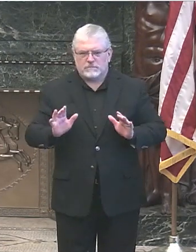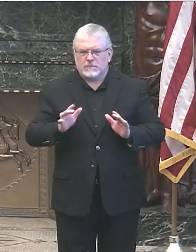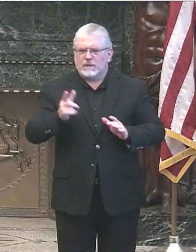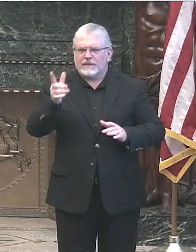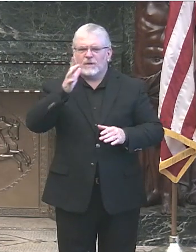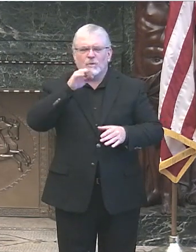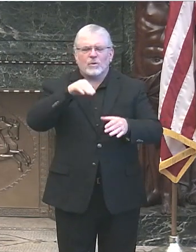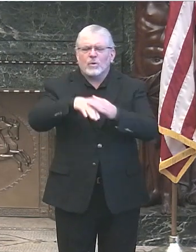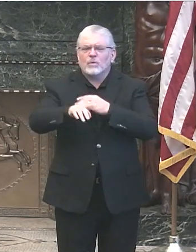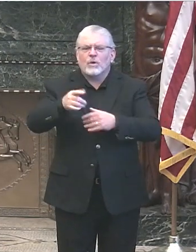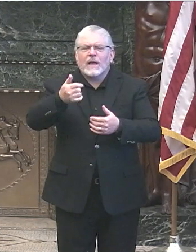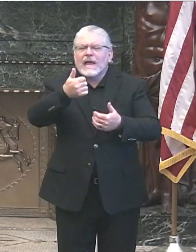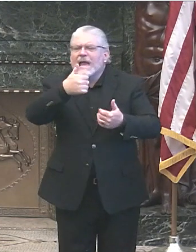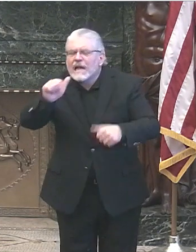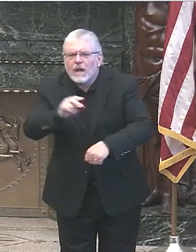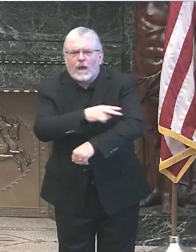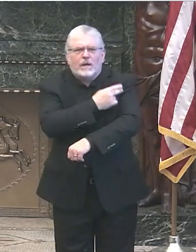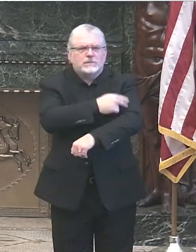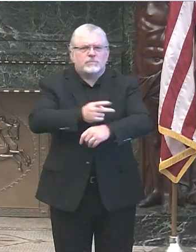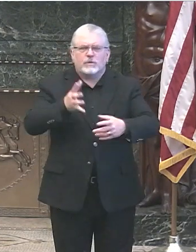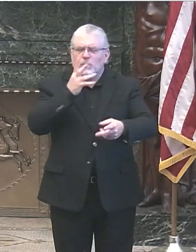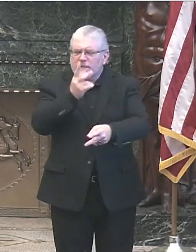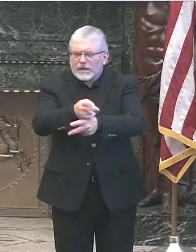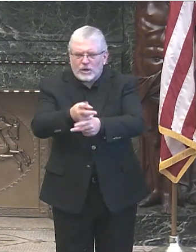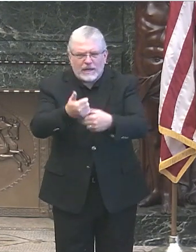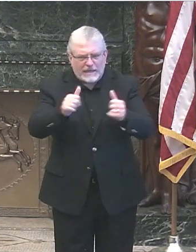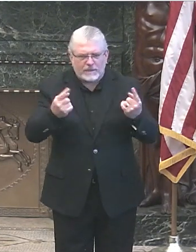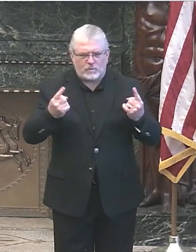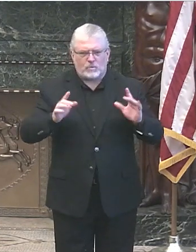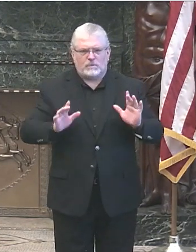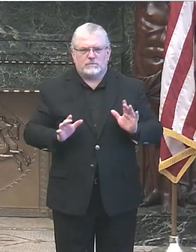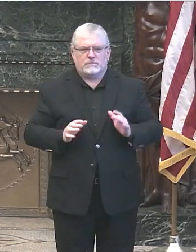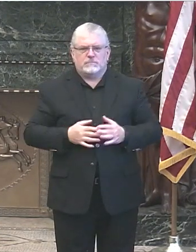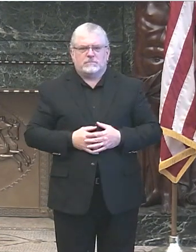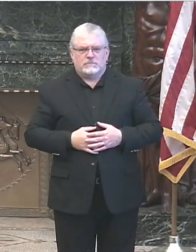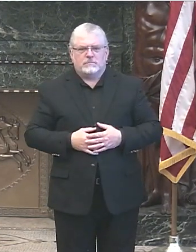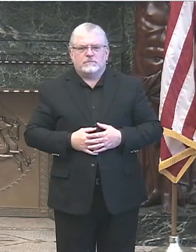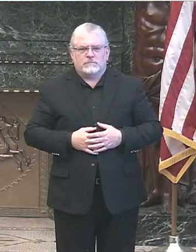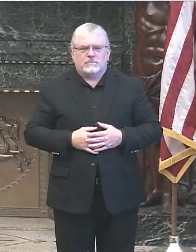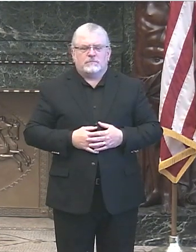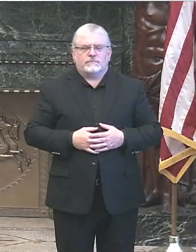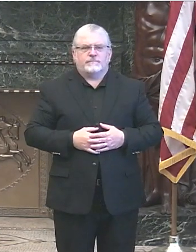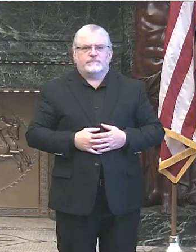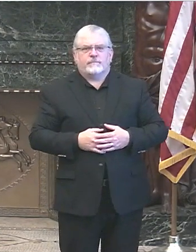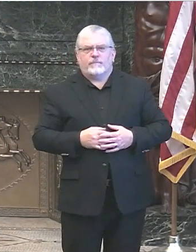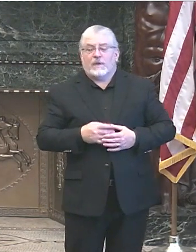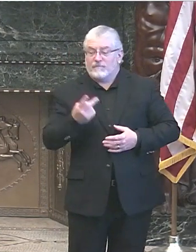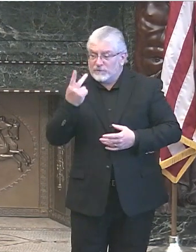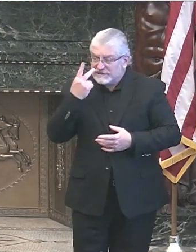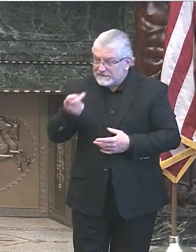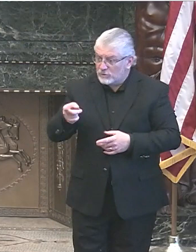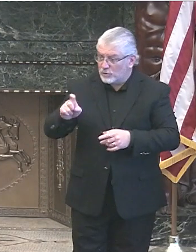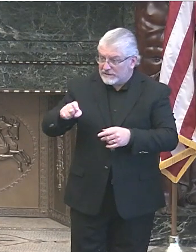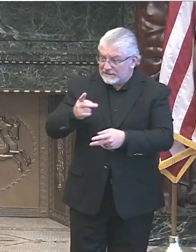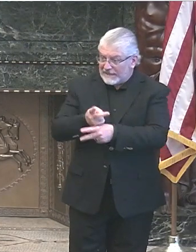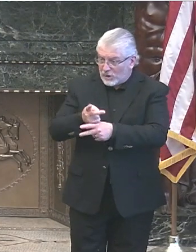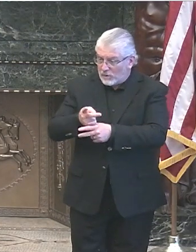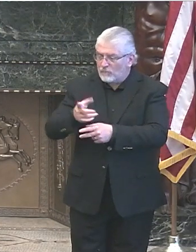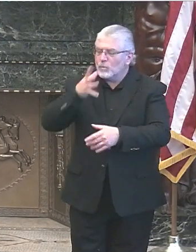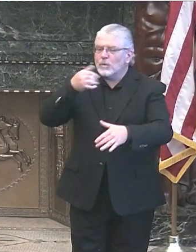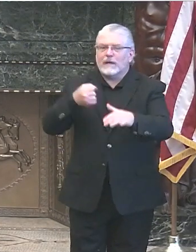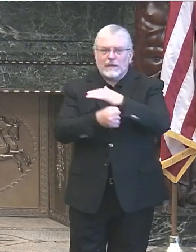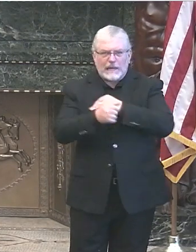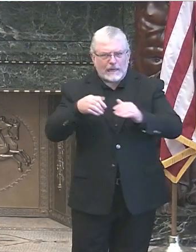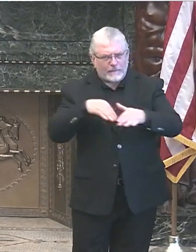can be seen, and if they need to be admitted, they can be taken care of there. When we talk about social distancing, are there challenges